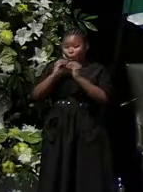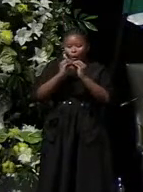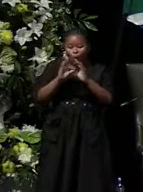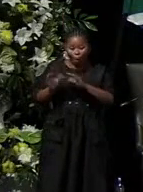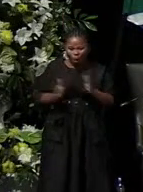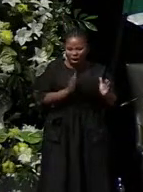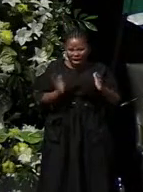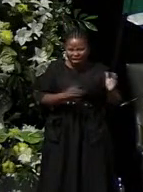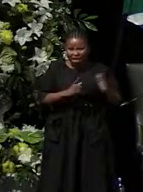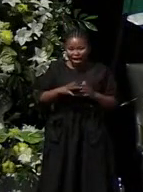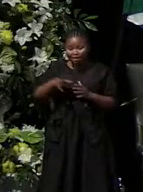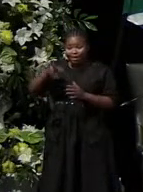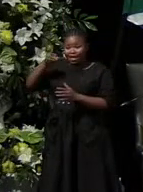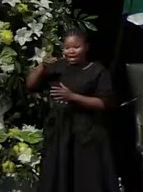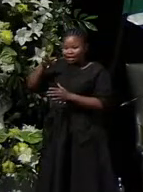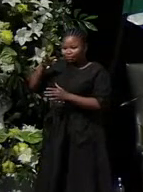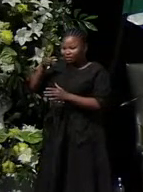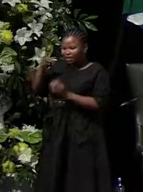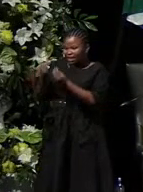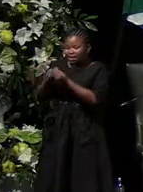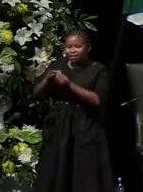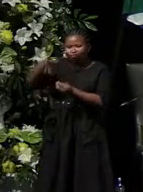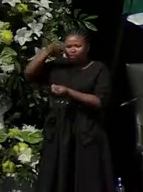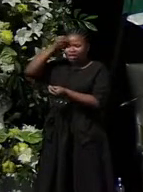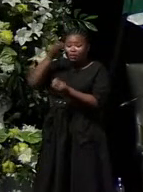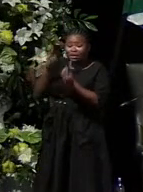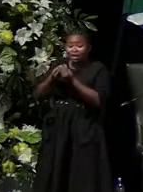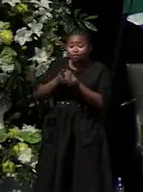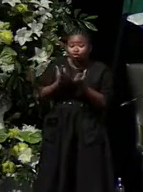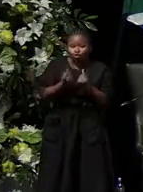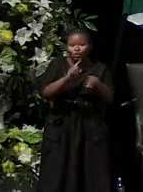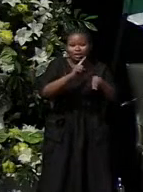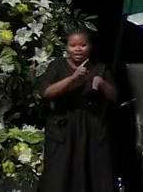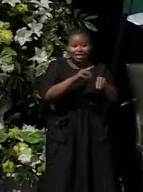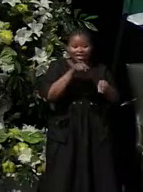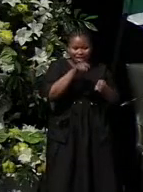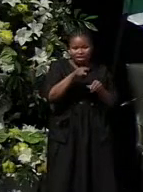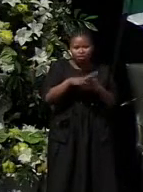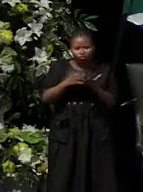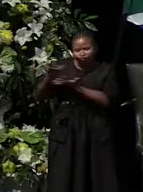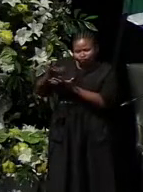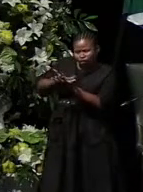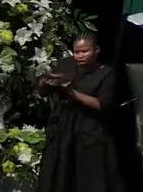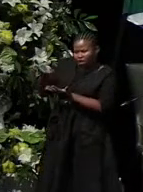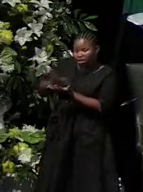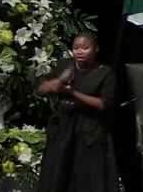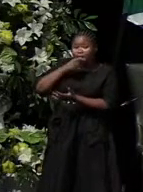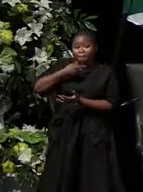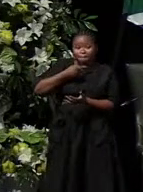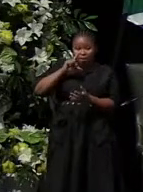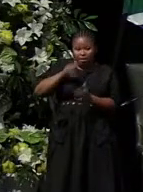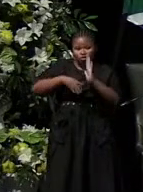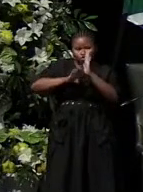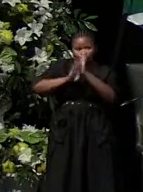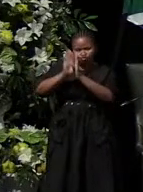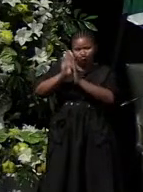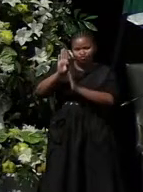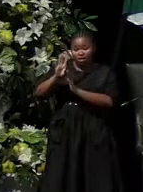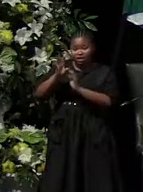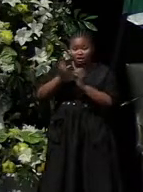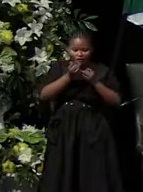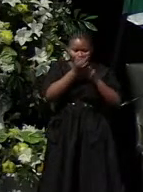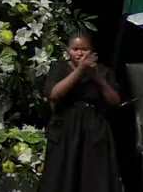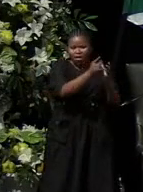these are Lessons Learned maybe the time the days of doing this there will be discussions of course and there must be Improvement so that